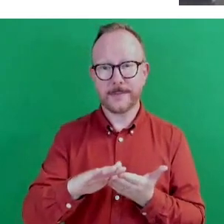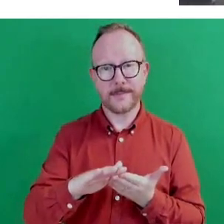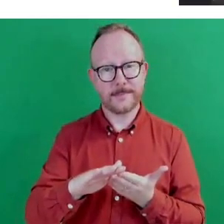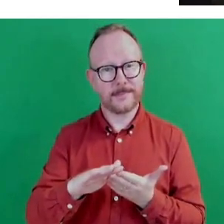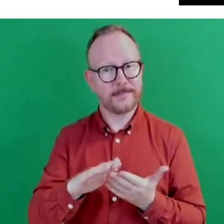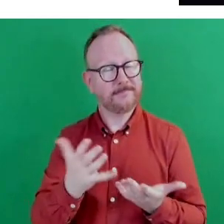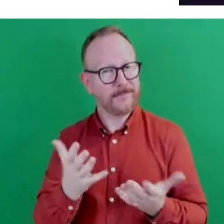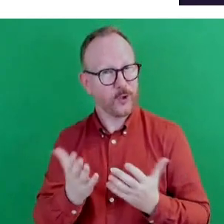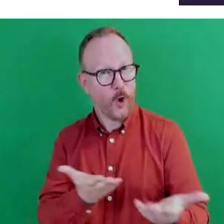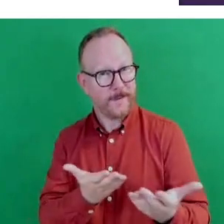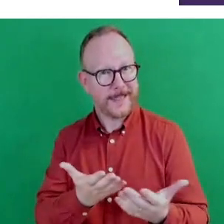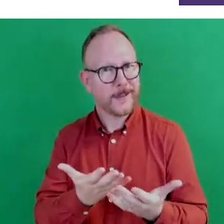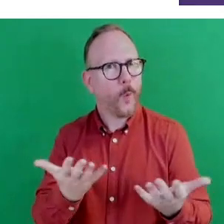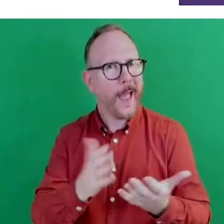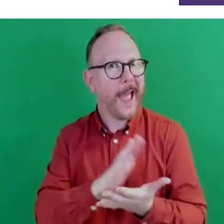which is in Hampshire.